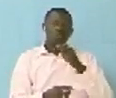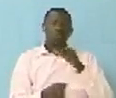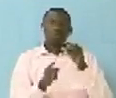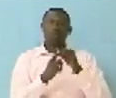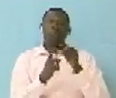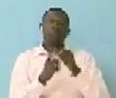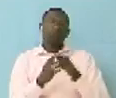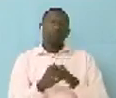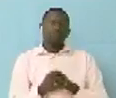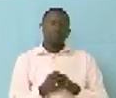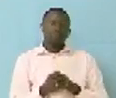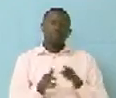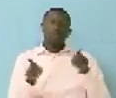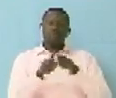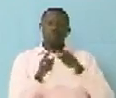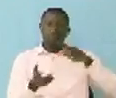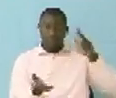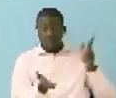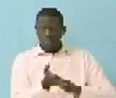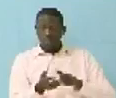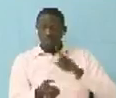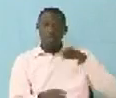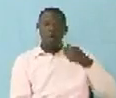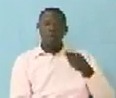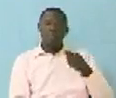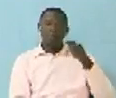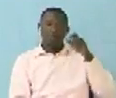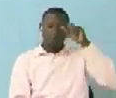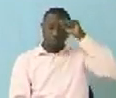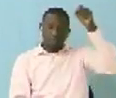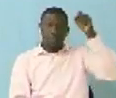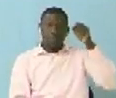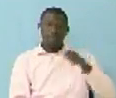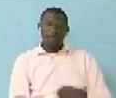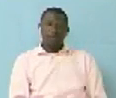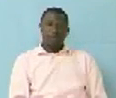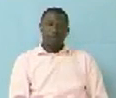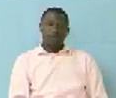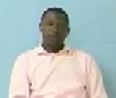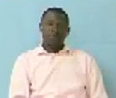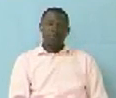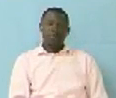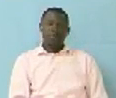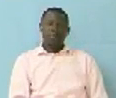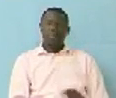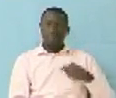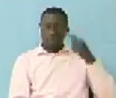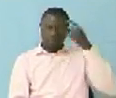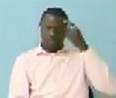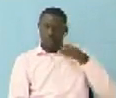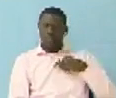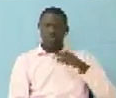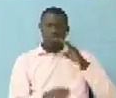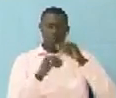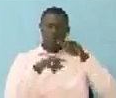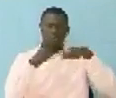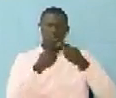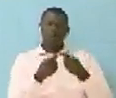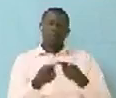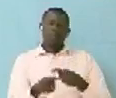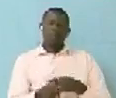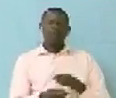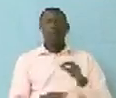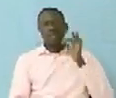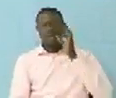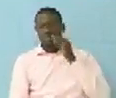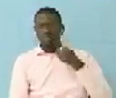with the approval of the president. I think we've talked about that already. Yes, just answer my question. Yes or no? It's